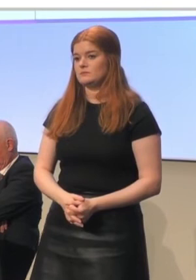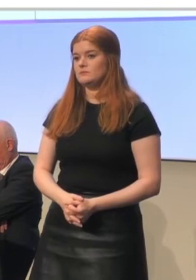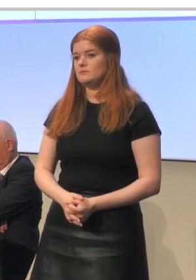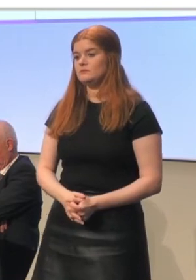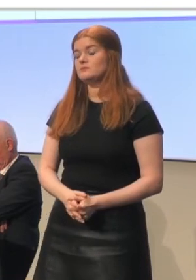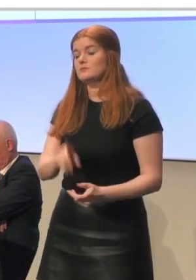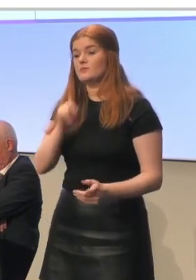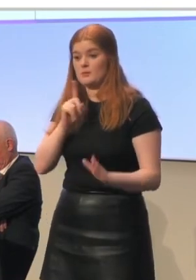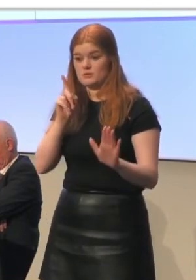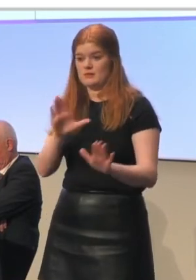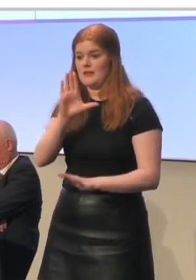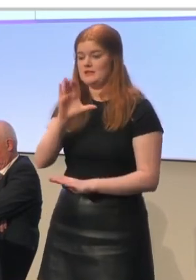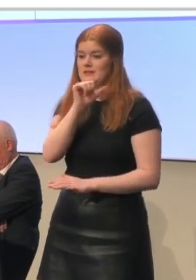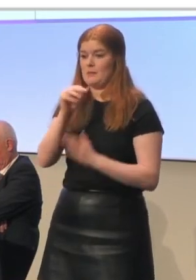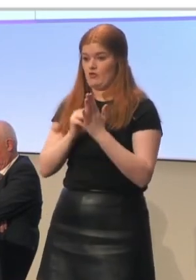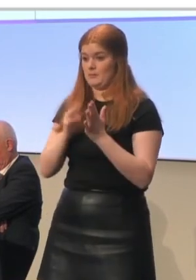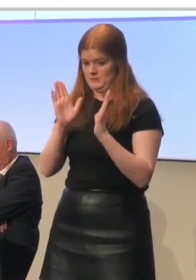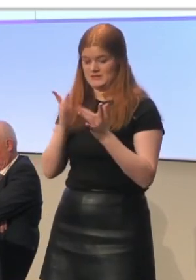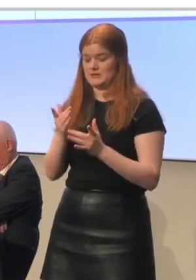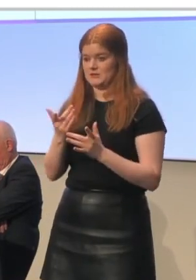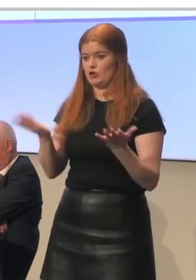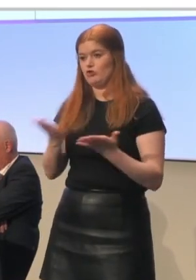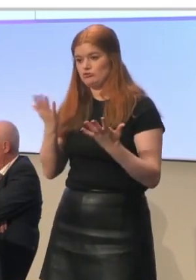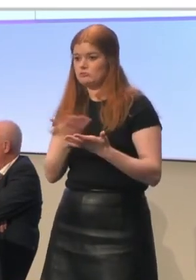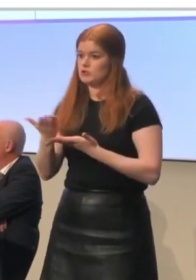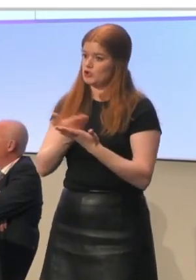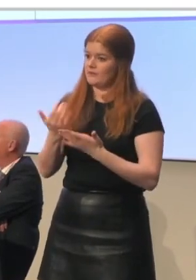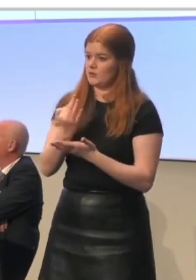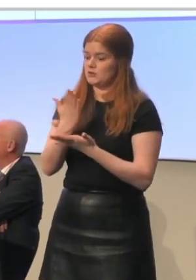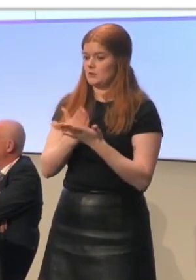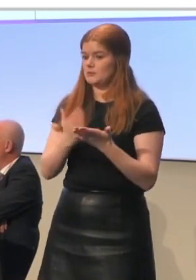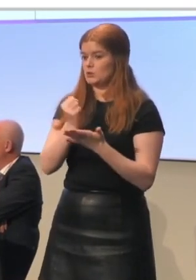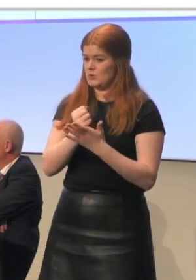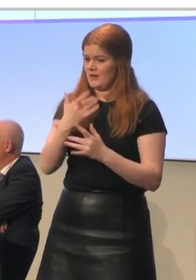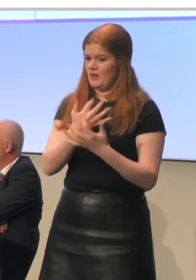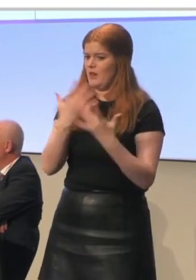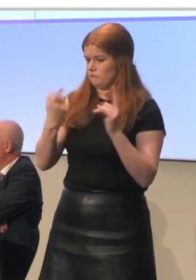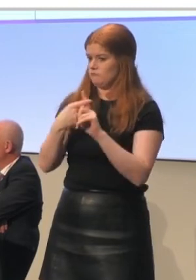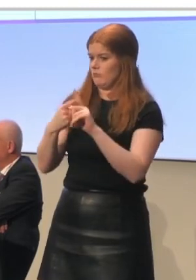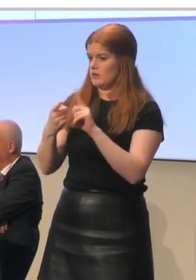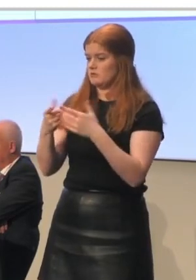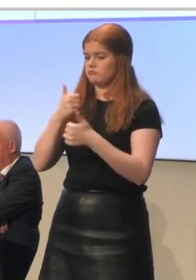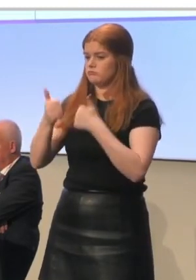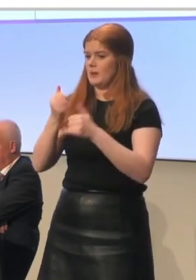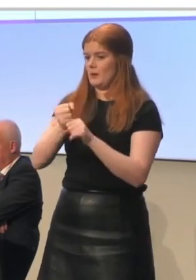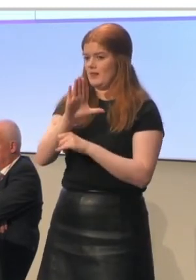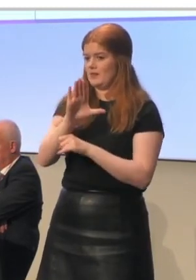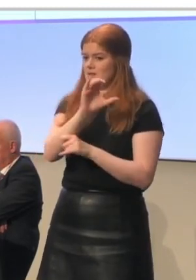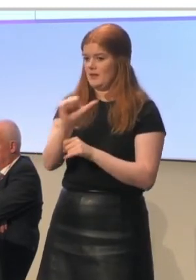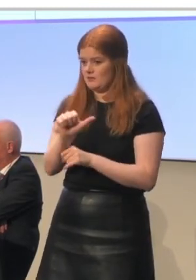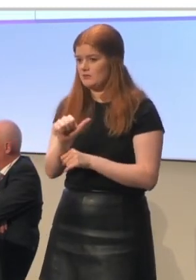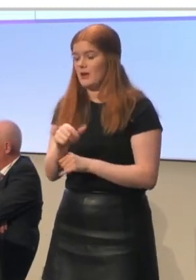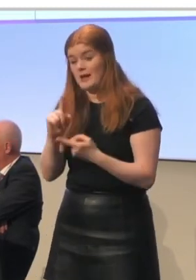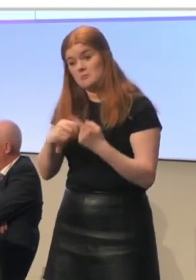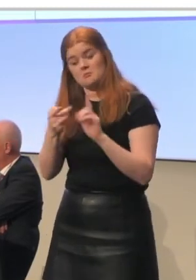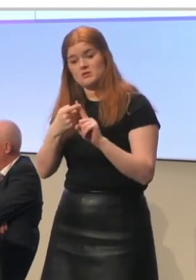That said, the LCA programme did provoke a little bit of discussion in some of the schools, and there was quite a lot of positive sentiment about the LCA, and